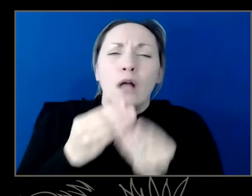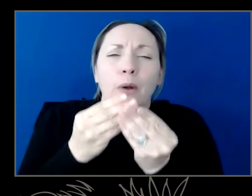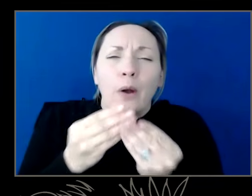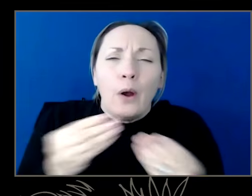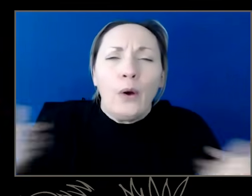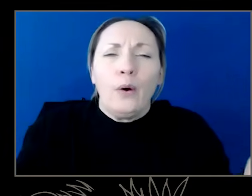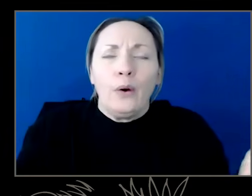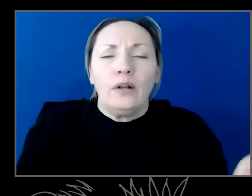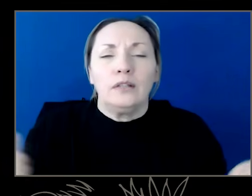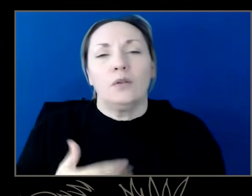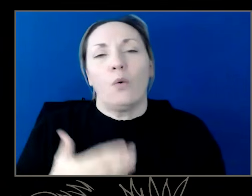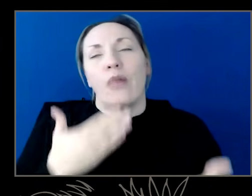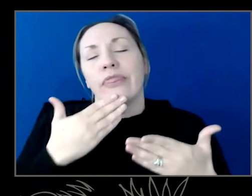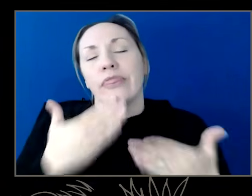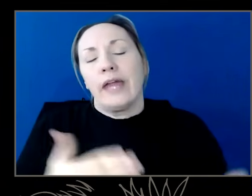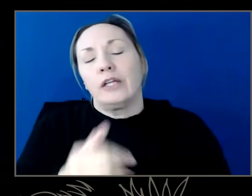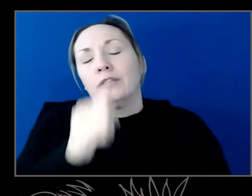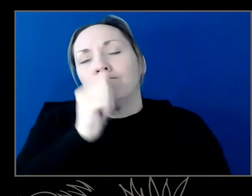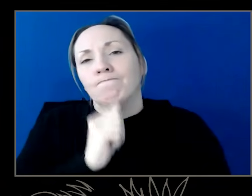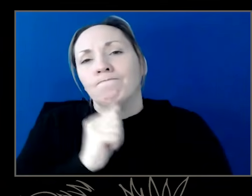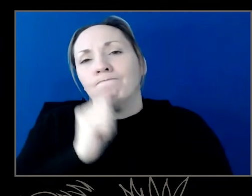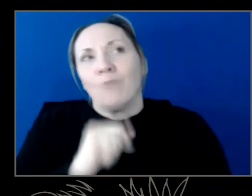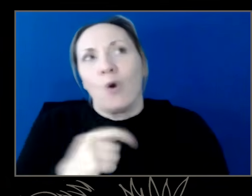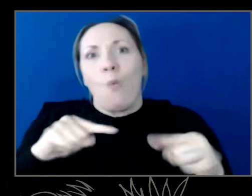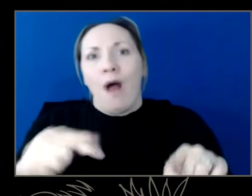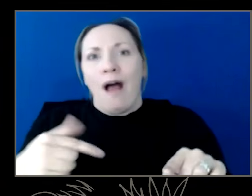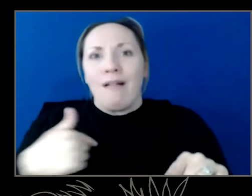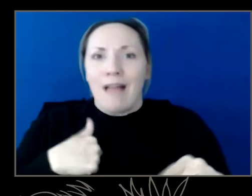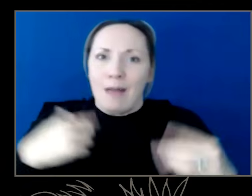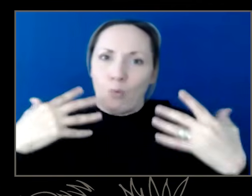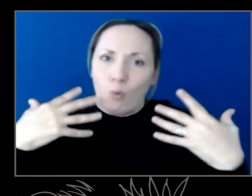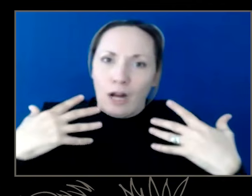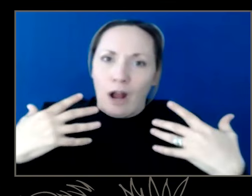bearing in there while this is recovering.